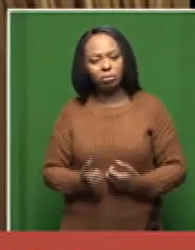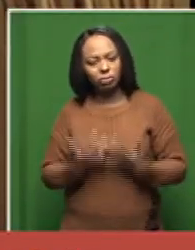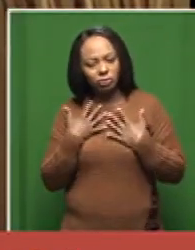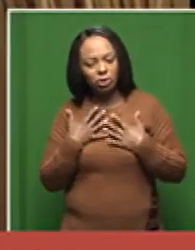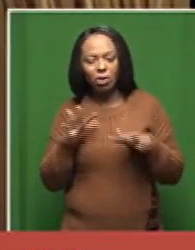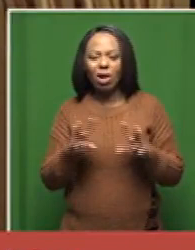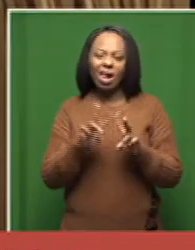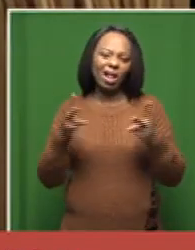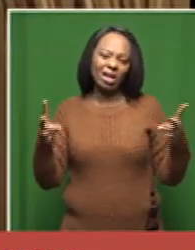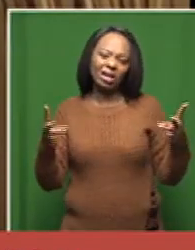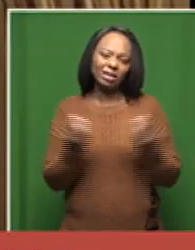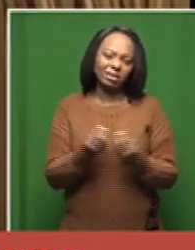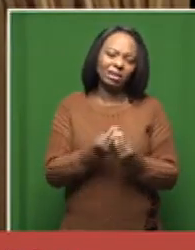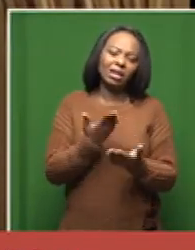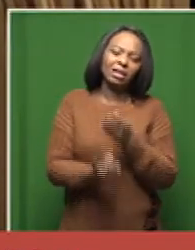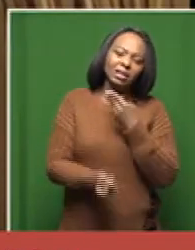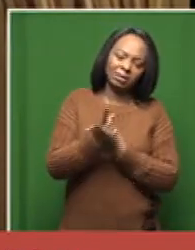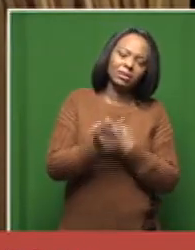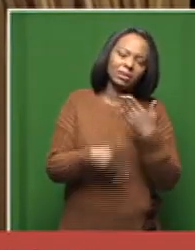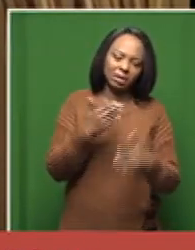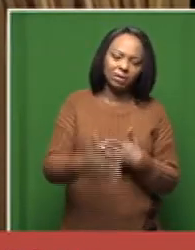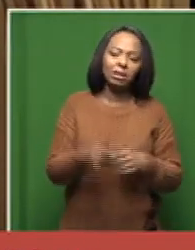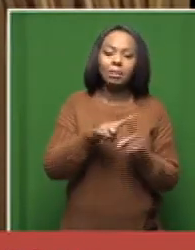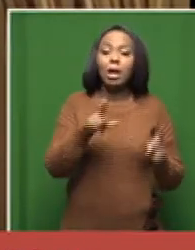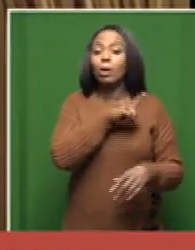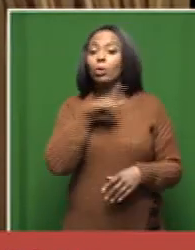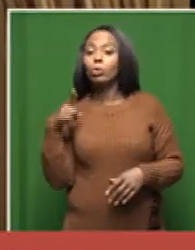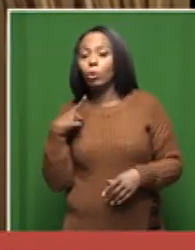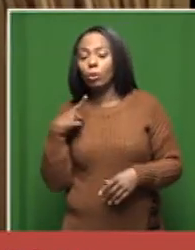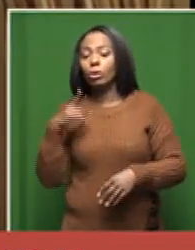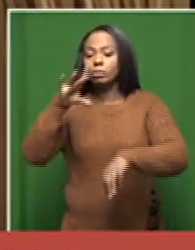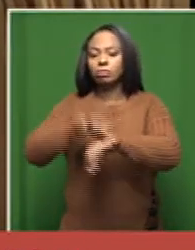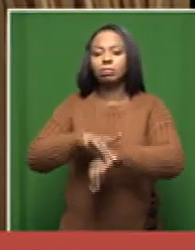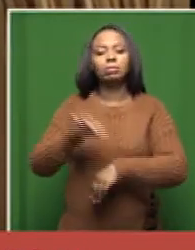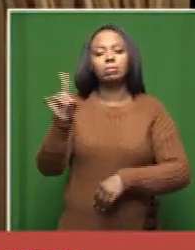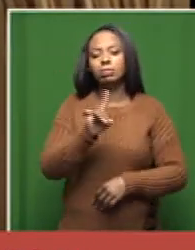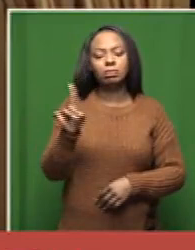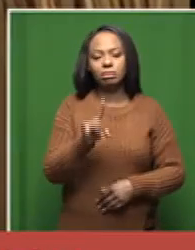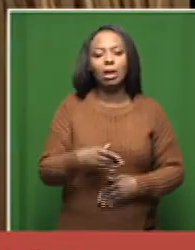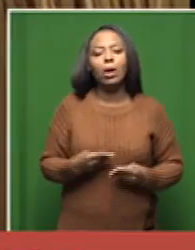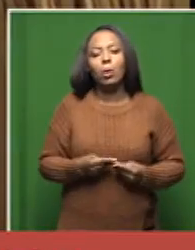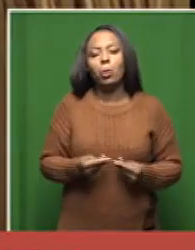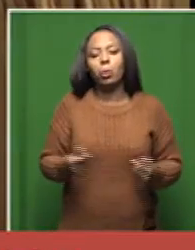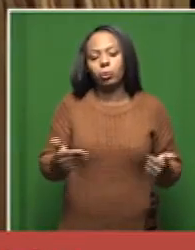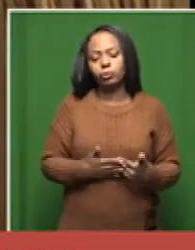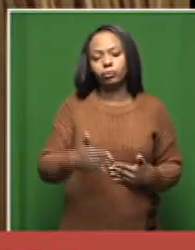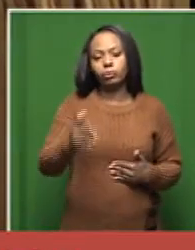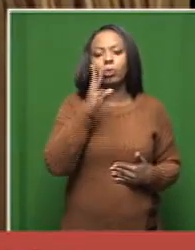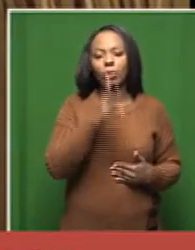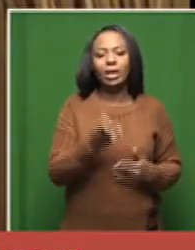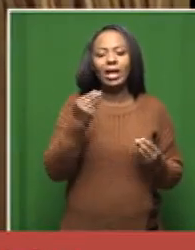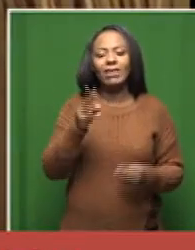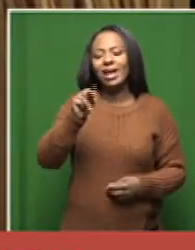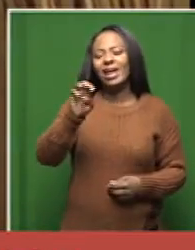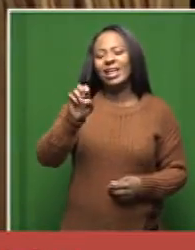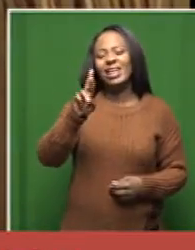that. Again, it will not be long. It won't be there for a long time. It will diminish, and there are some nerve pills that one,